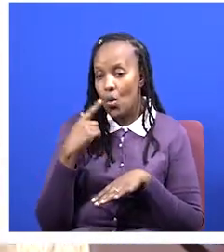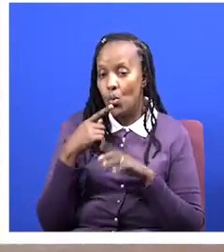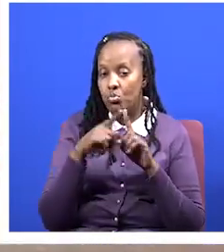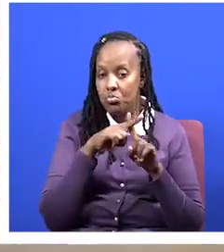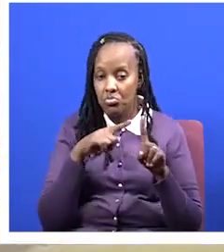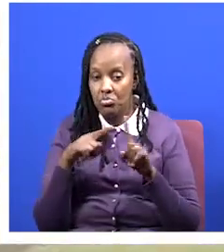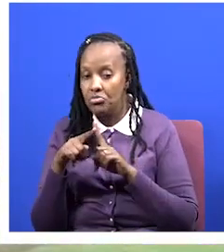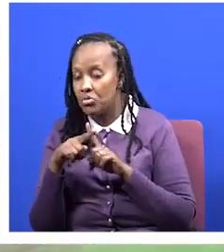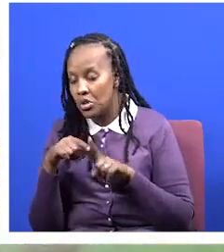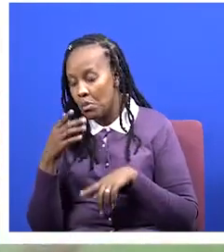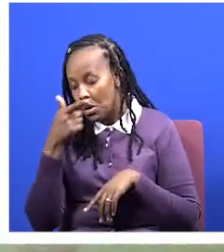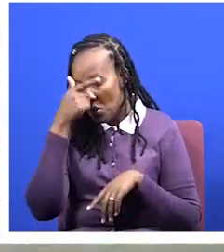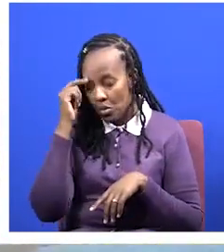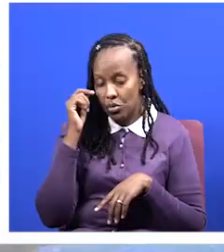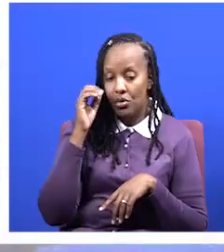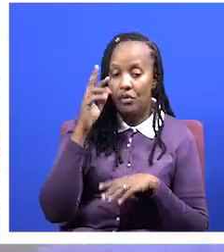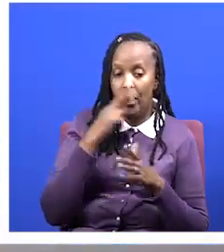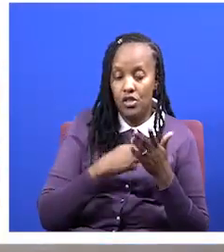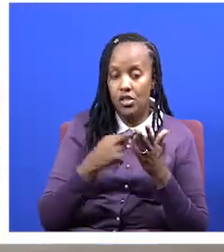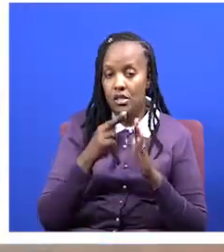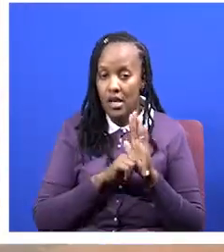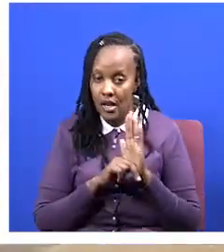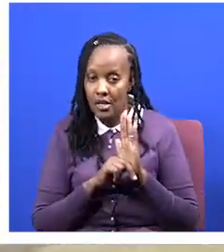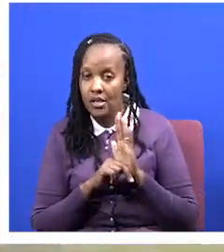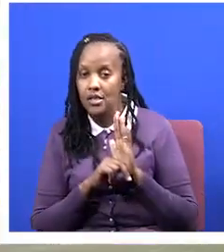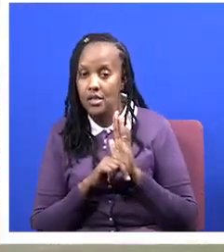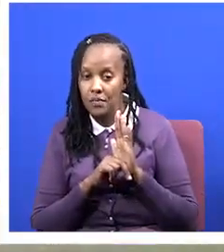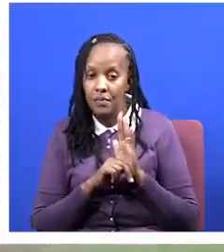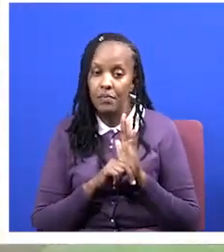God. Blessed are those who are persecuted